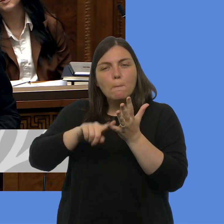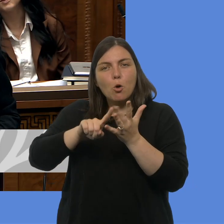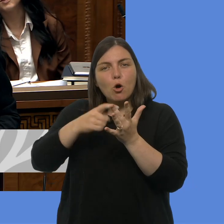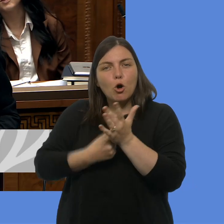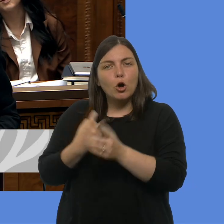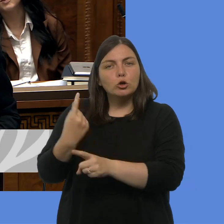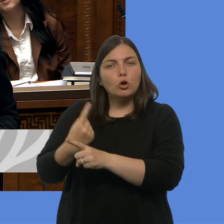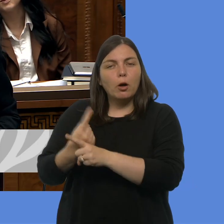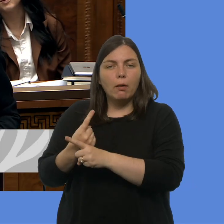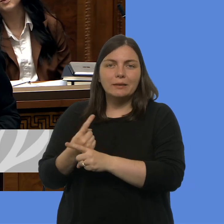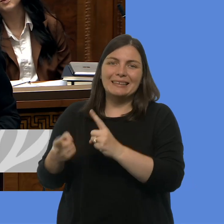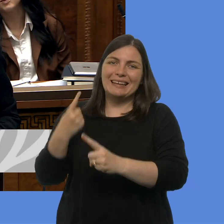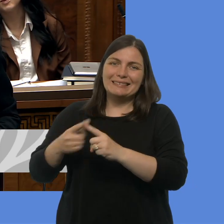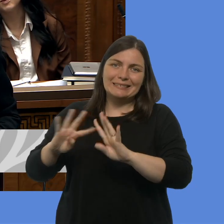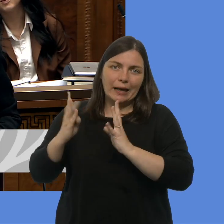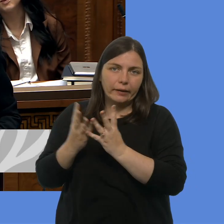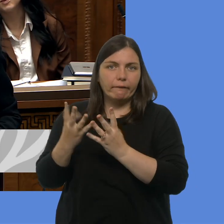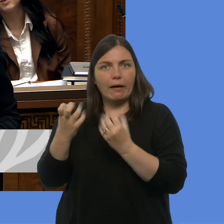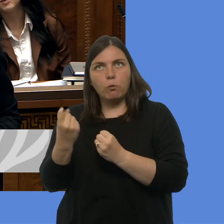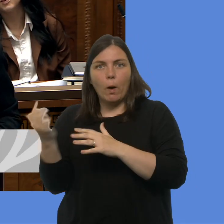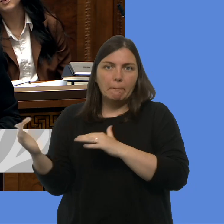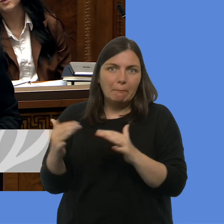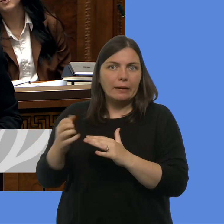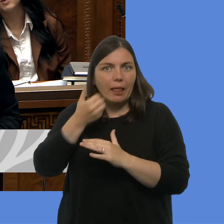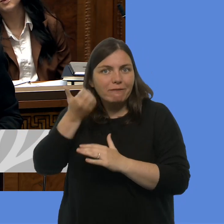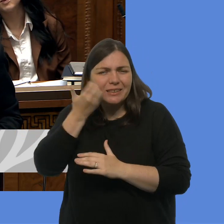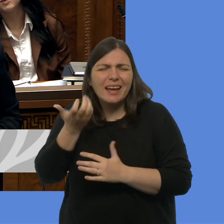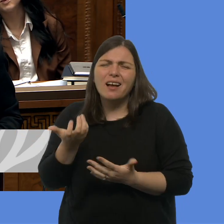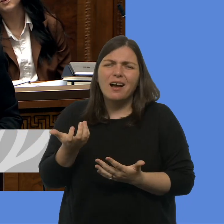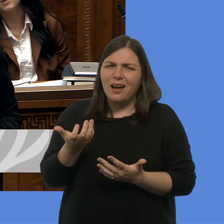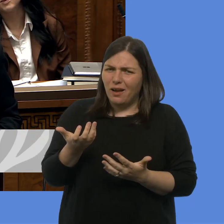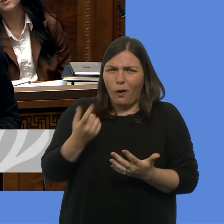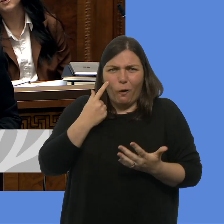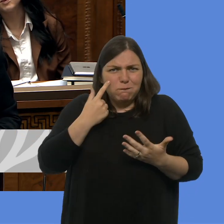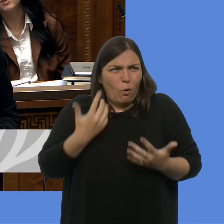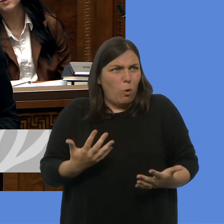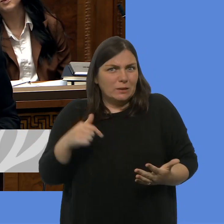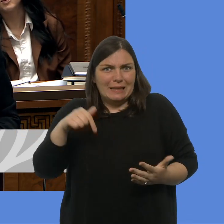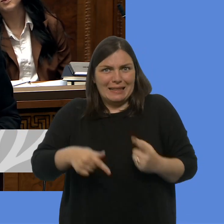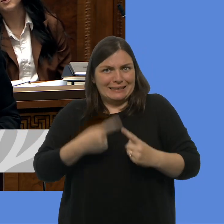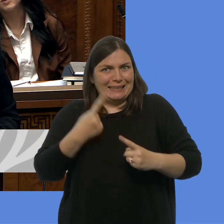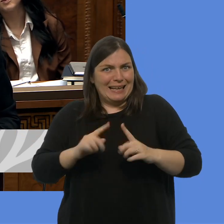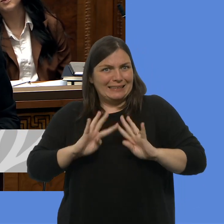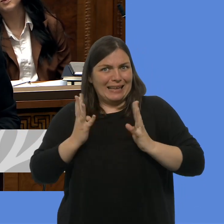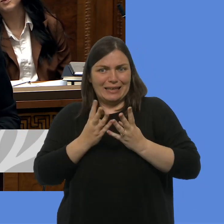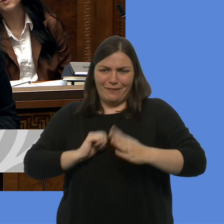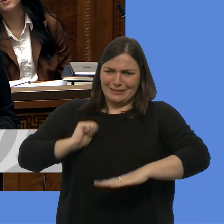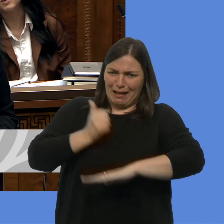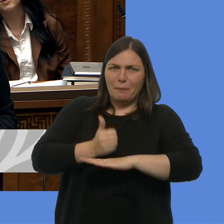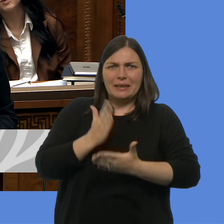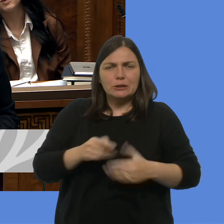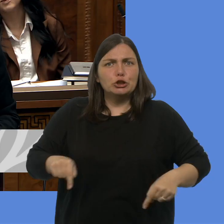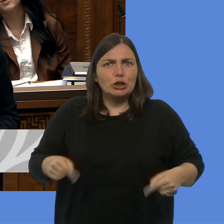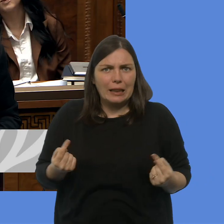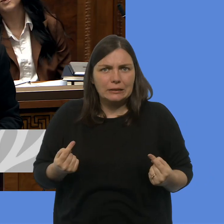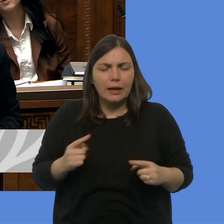arrangement is challenging, but we're in there every day fighting the good fight on behalf of people. We're in there every day taking on the challenges. We're in there every day trying to deliver for people,